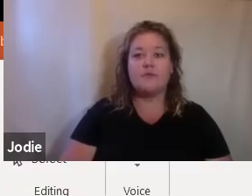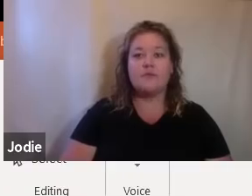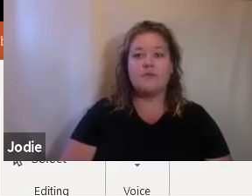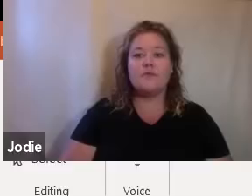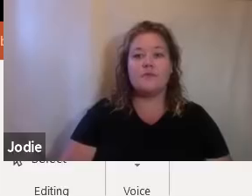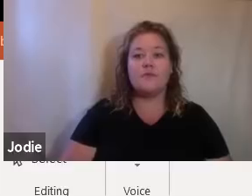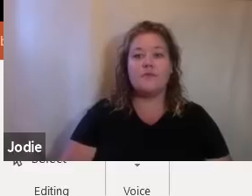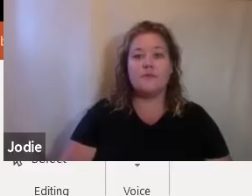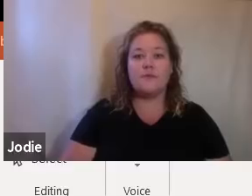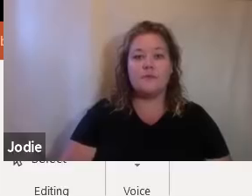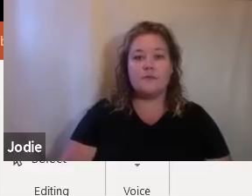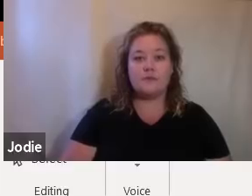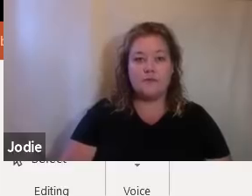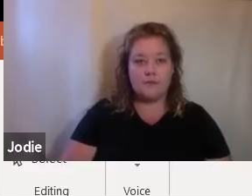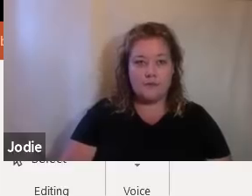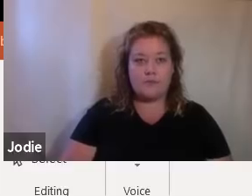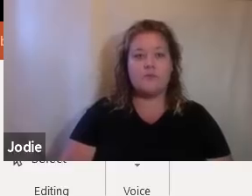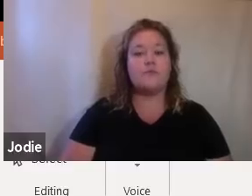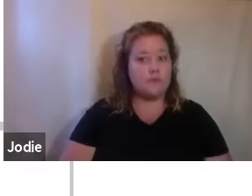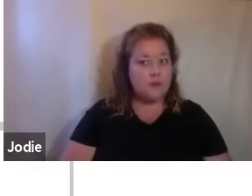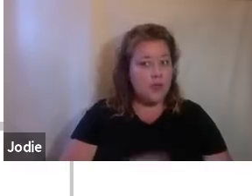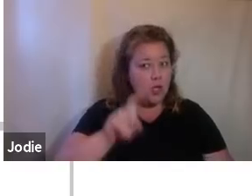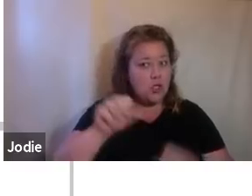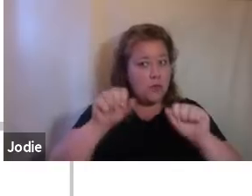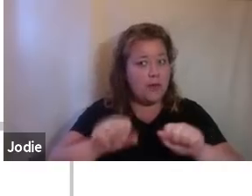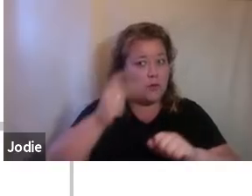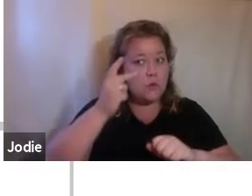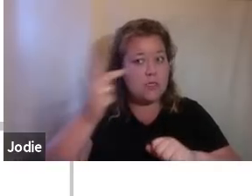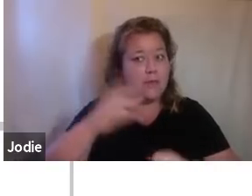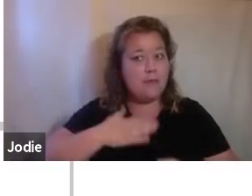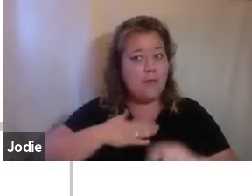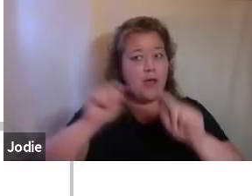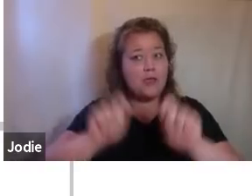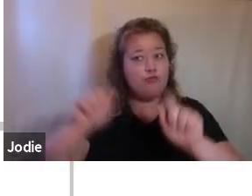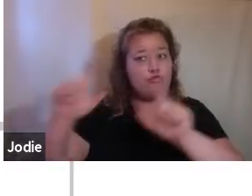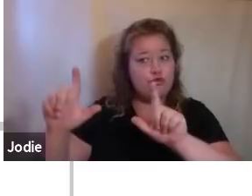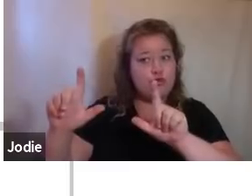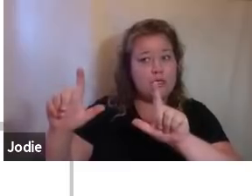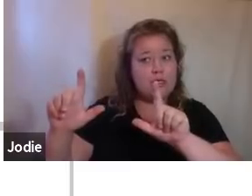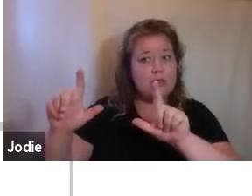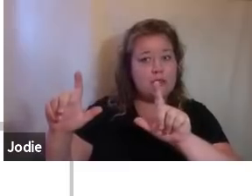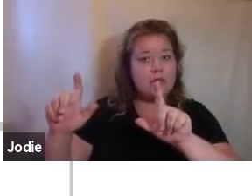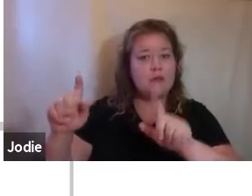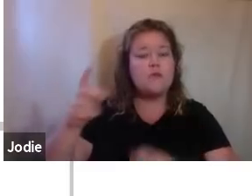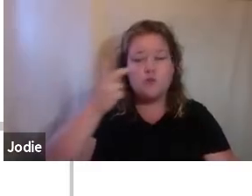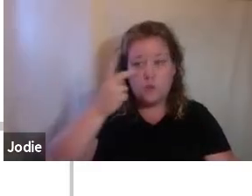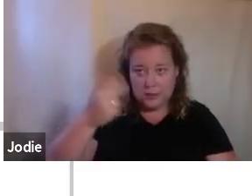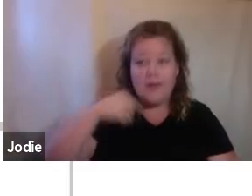So you should be able to see my screen, and I have this again on PowerPoint